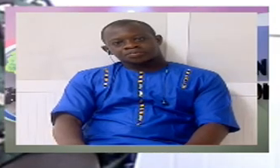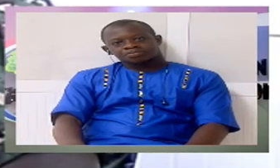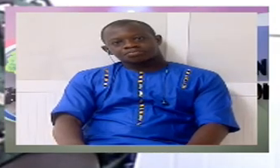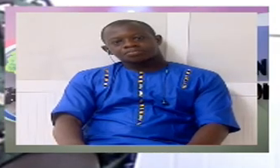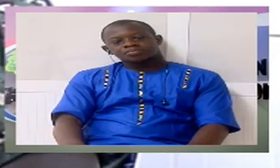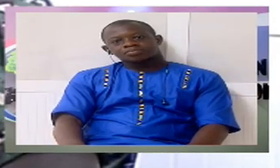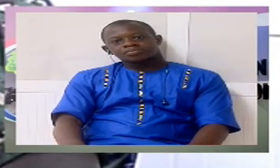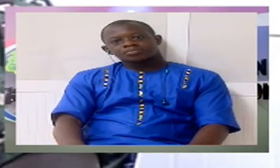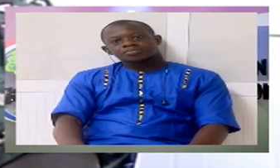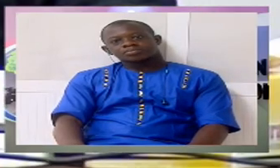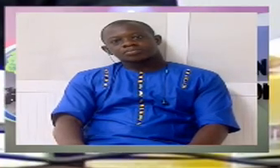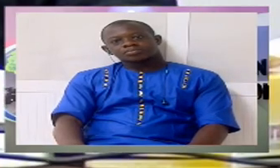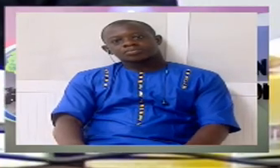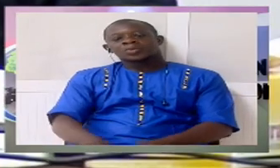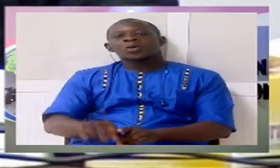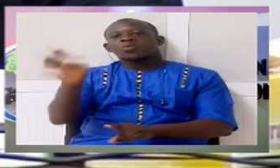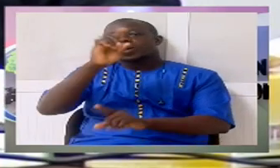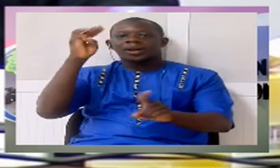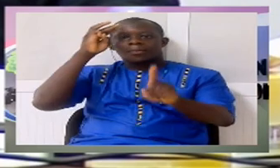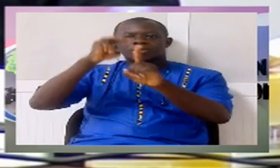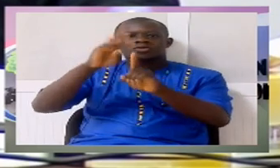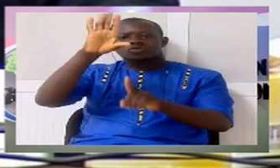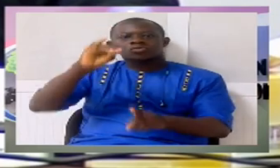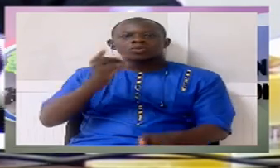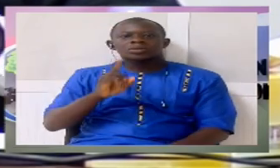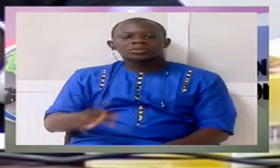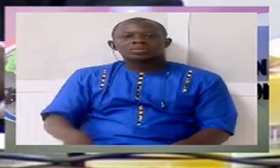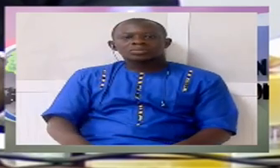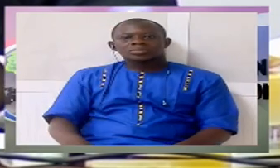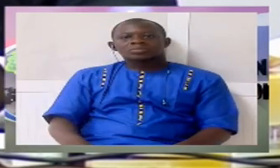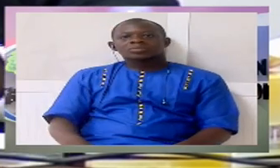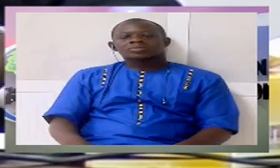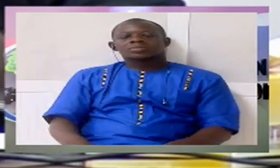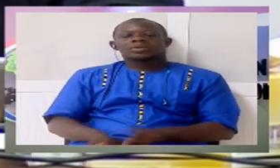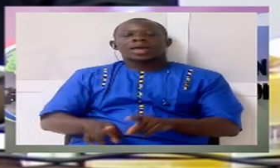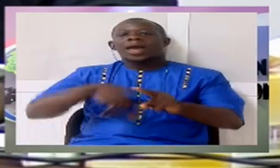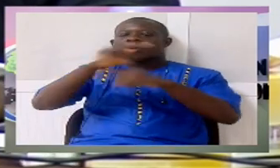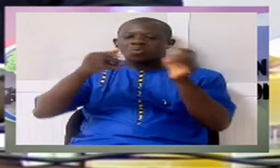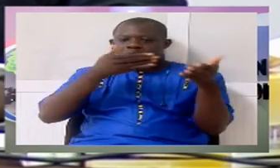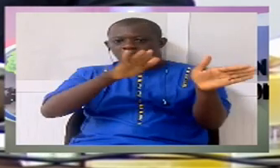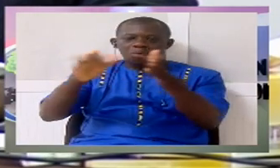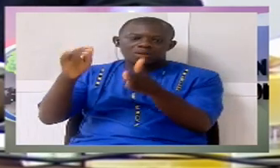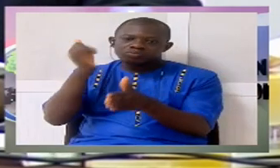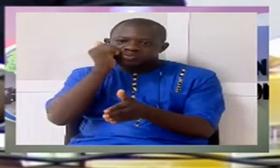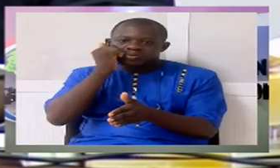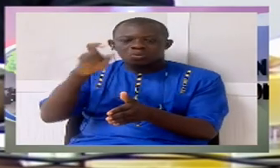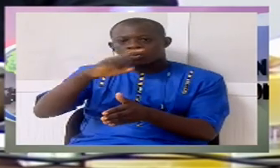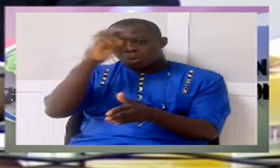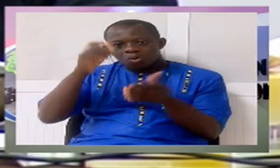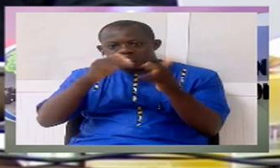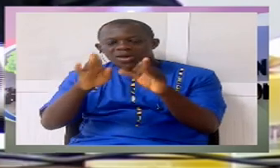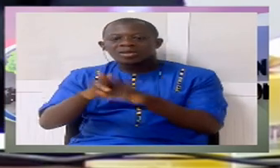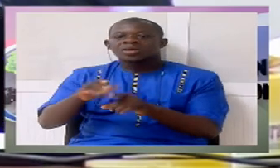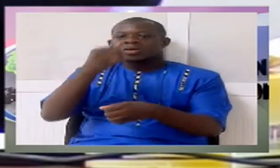te dara du ci gene moy bambusam. That is what kind from niñ daan defé they are modus operandi just as they did